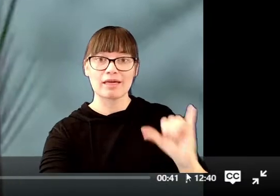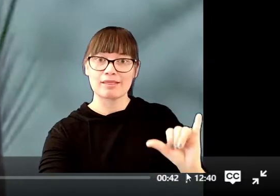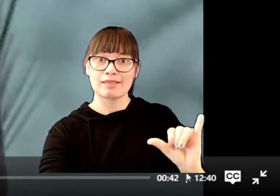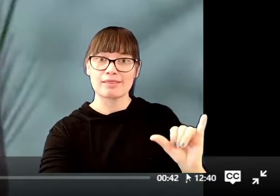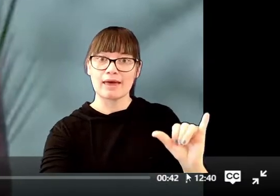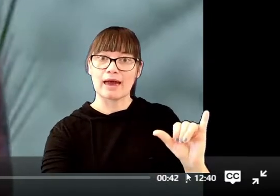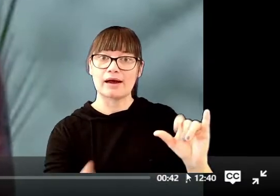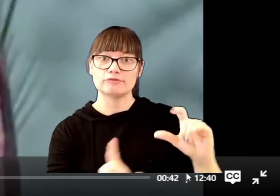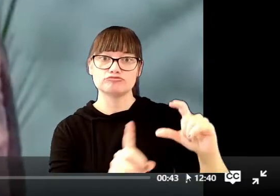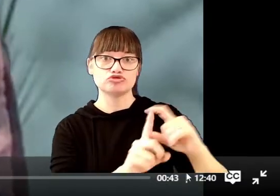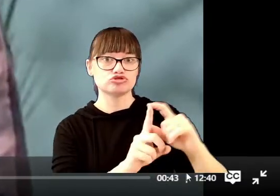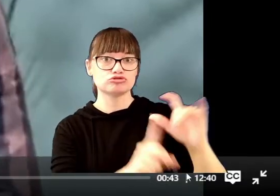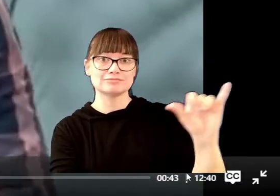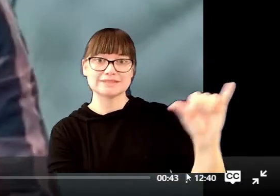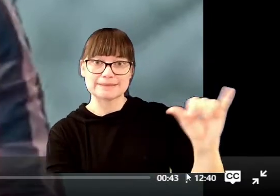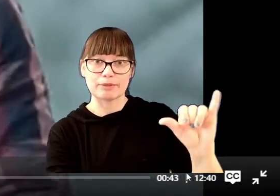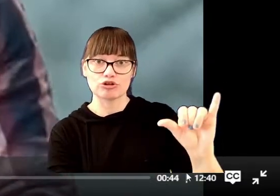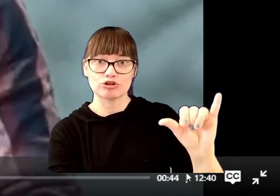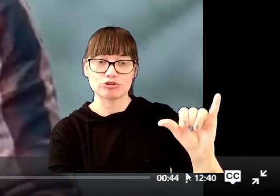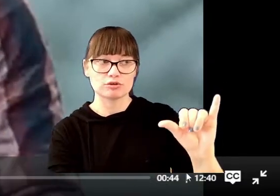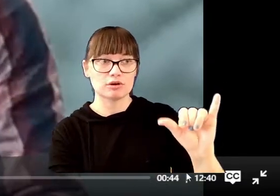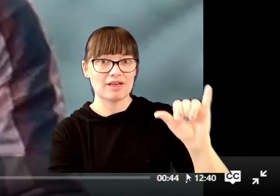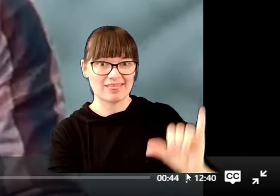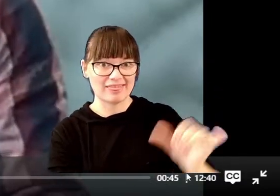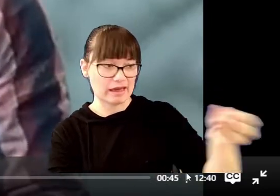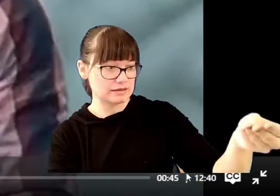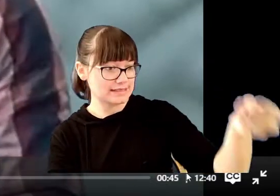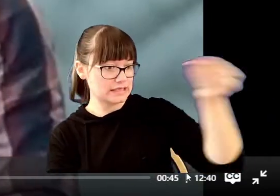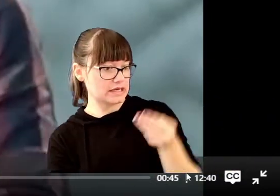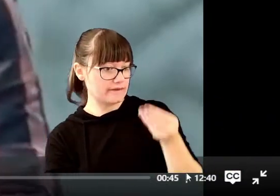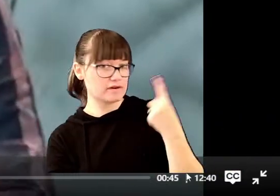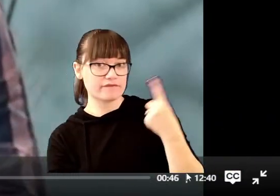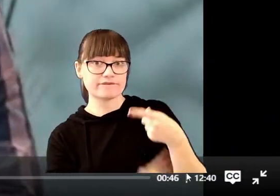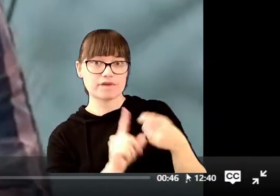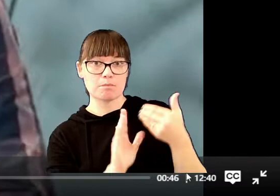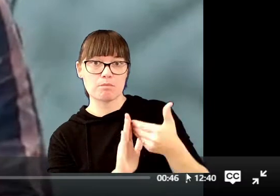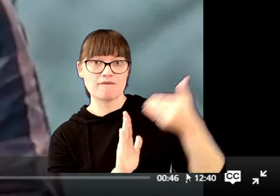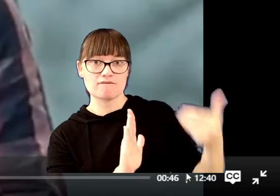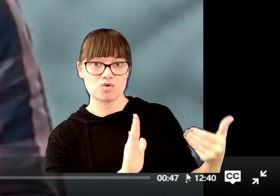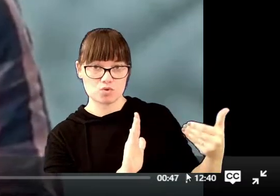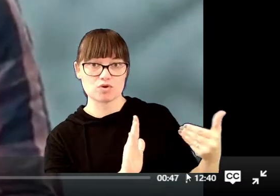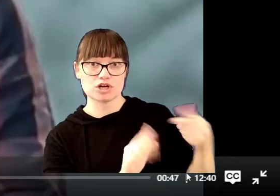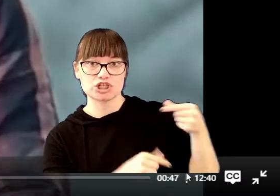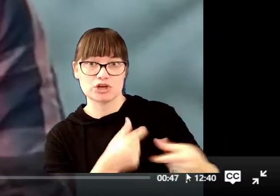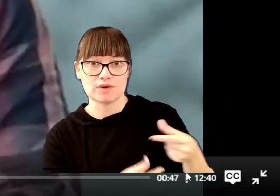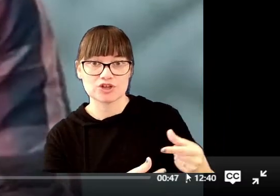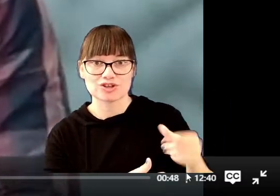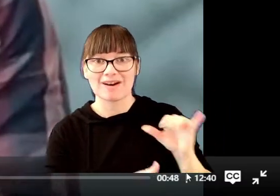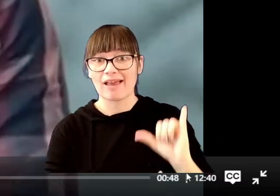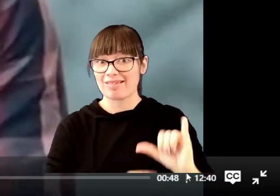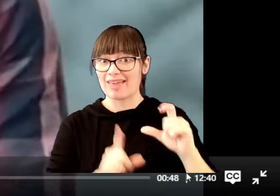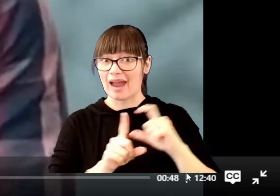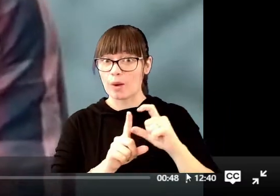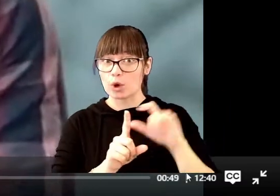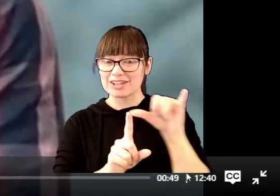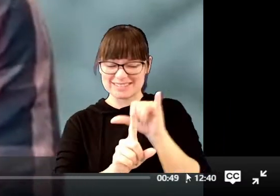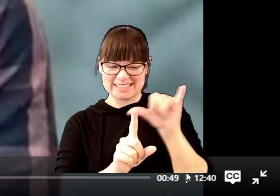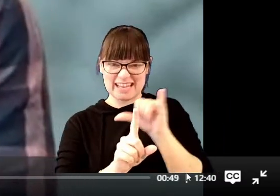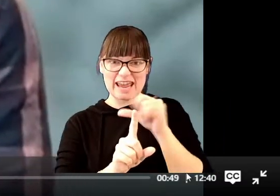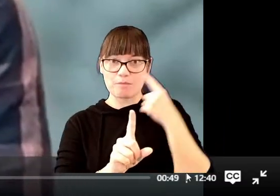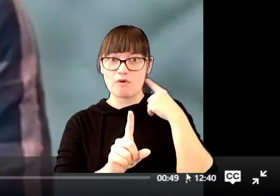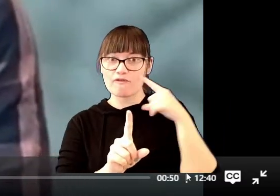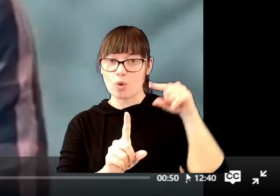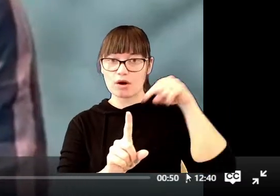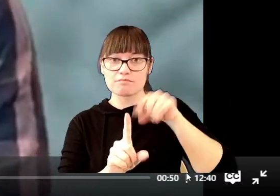You're getting something from a previous generation. And that's what inheritance is in a biological sense. It's the traits